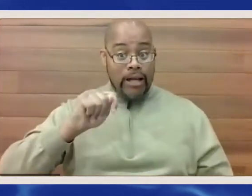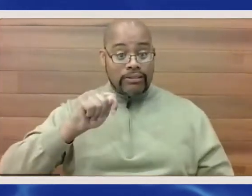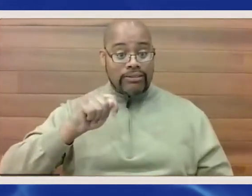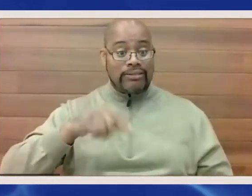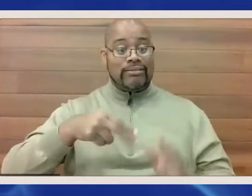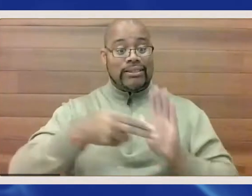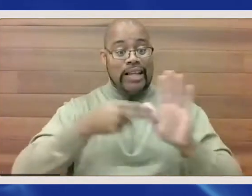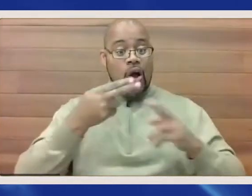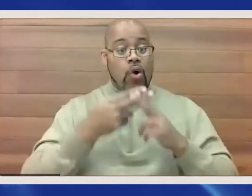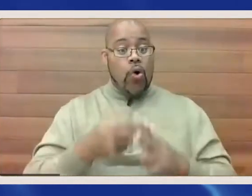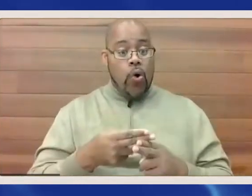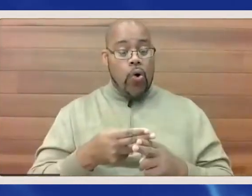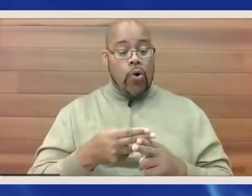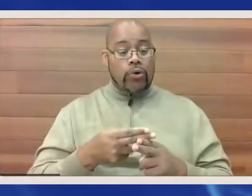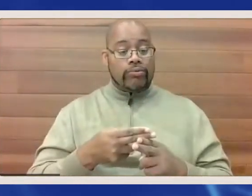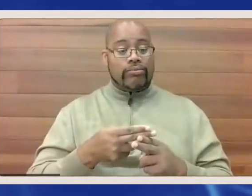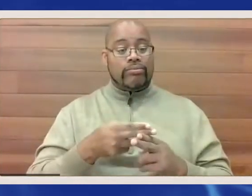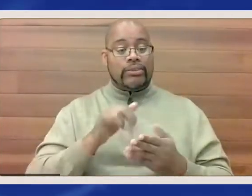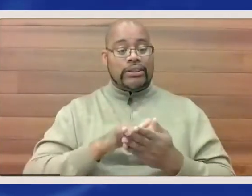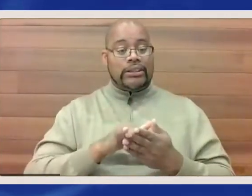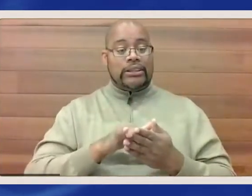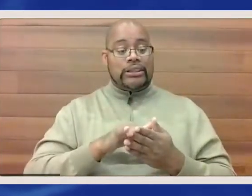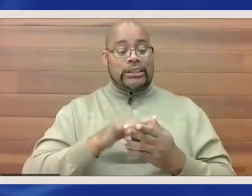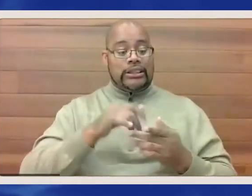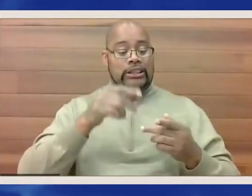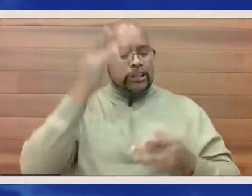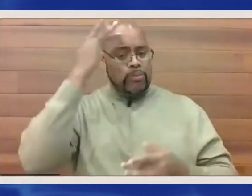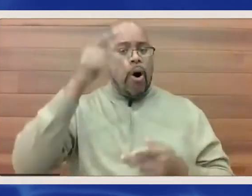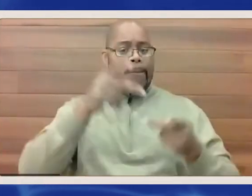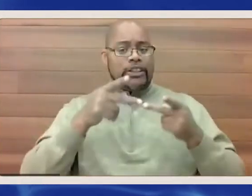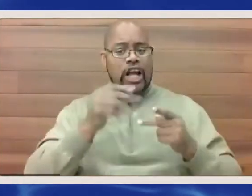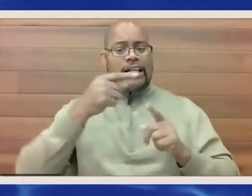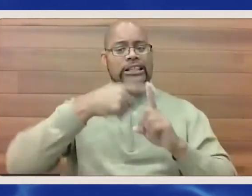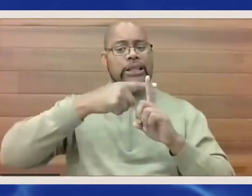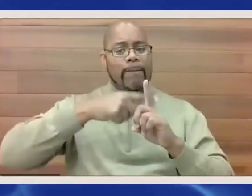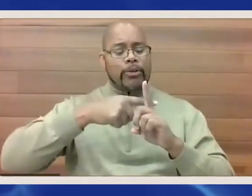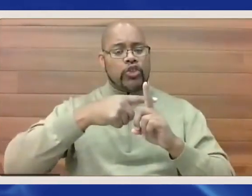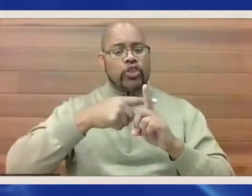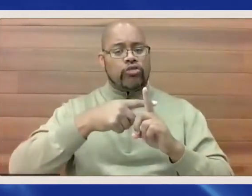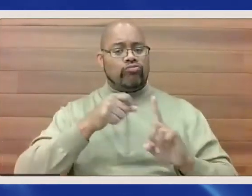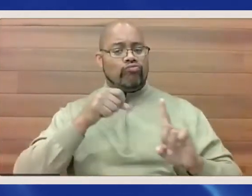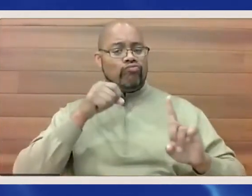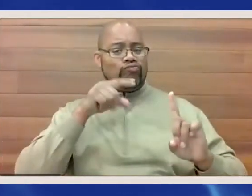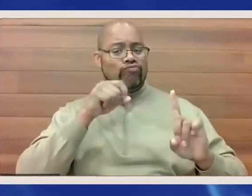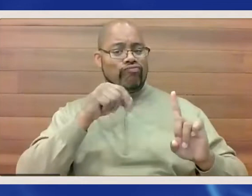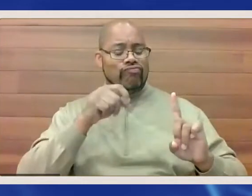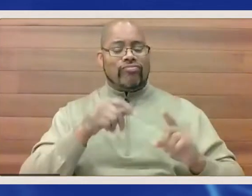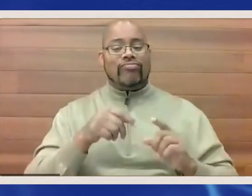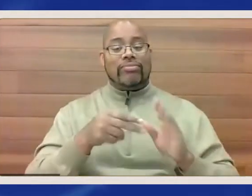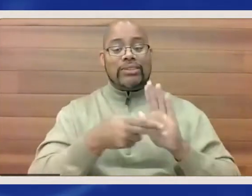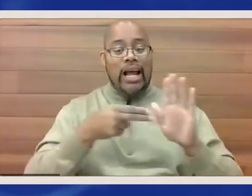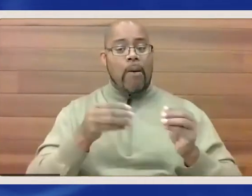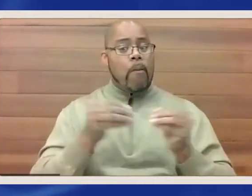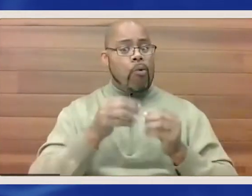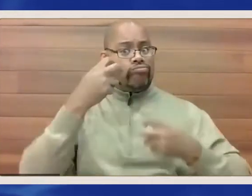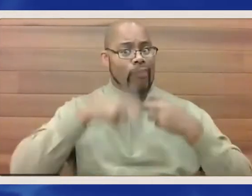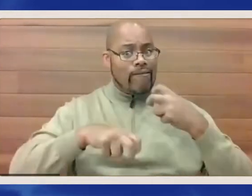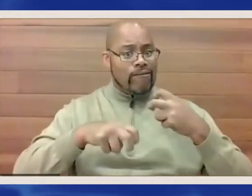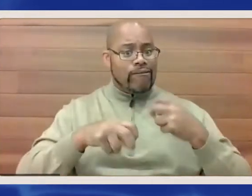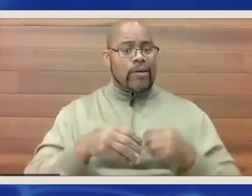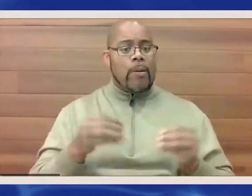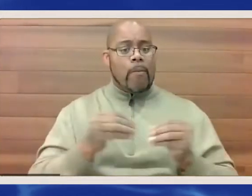called the smart positioning and temperature transmitting tags, are more difficult and more